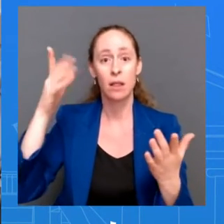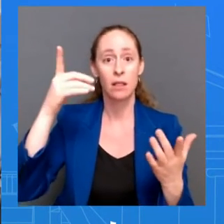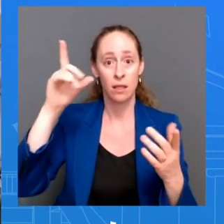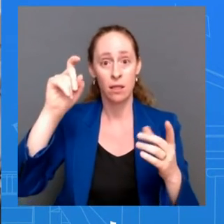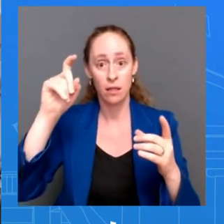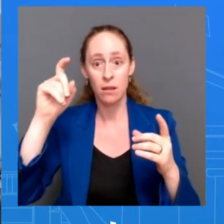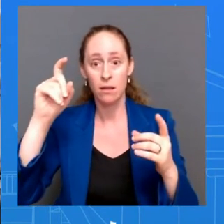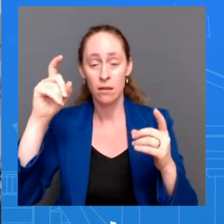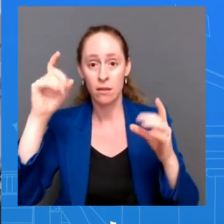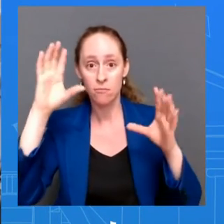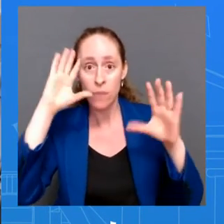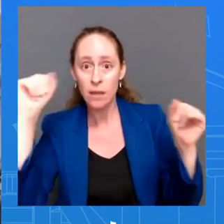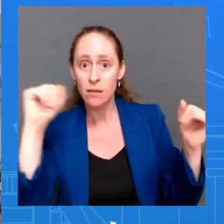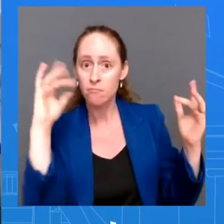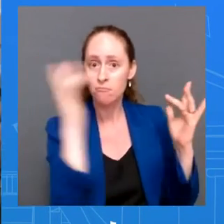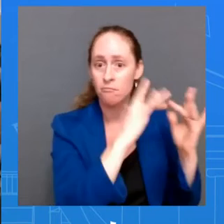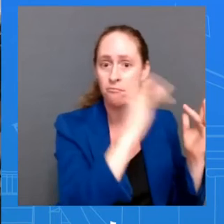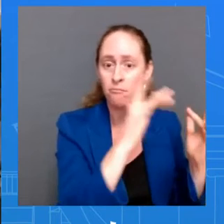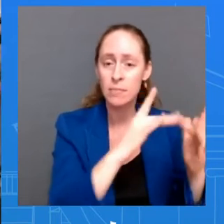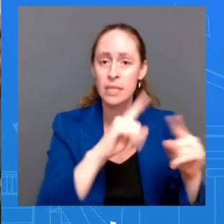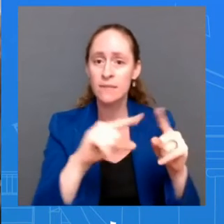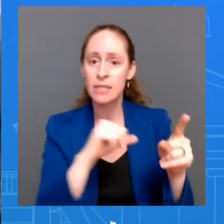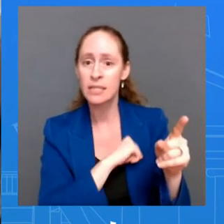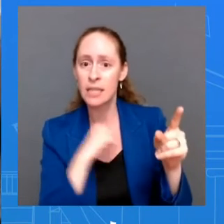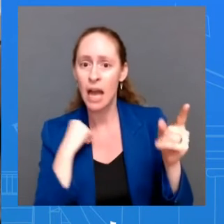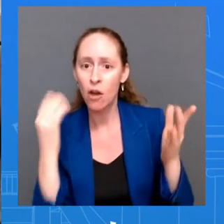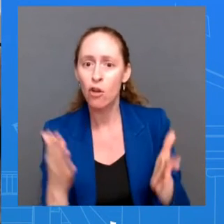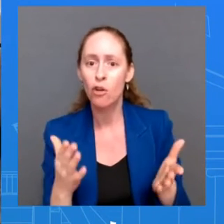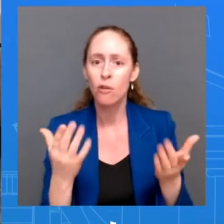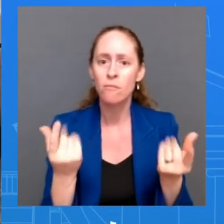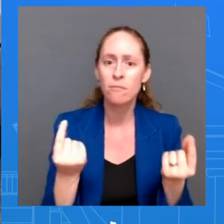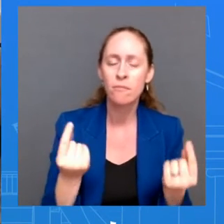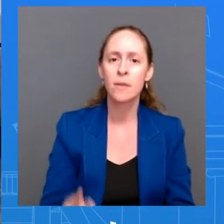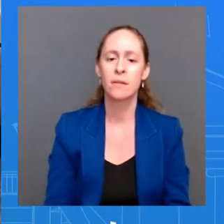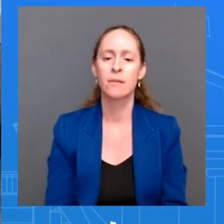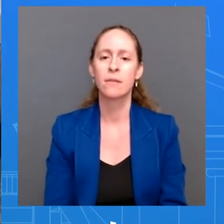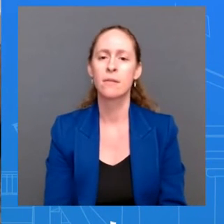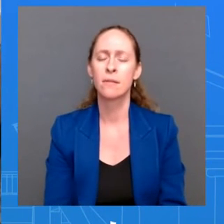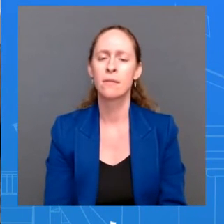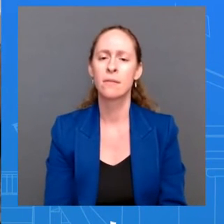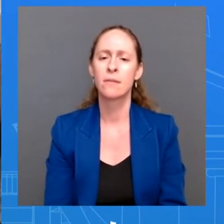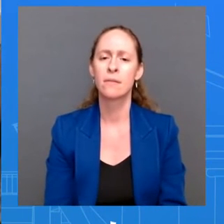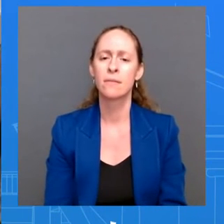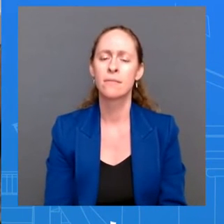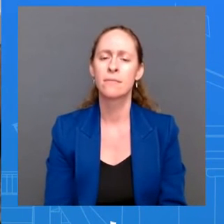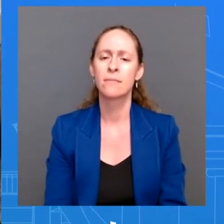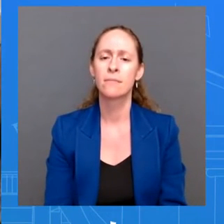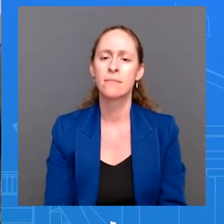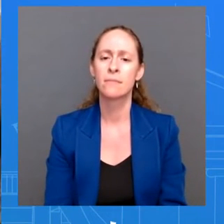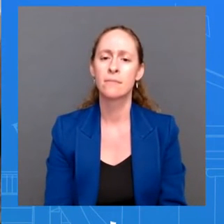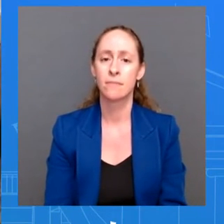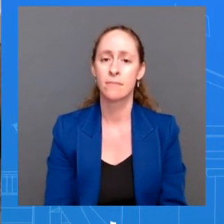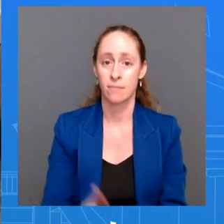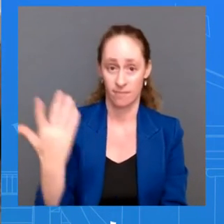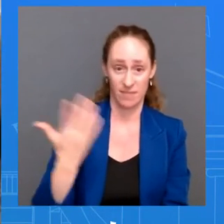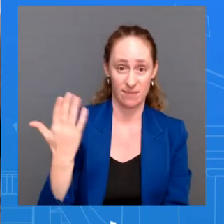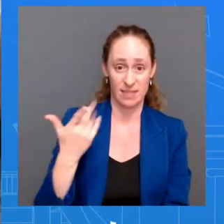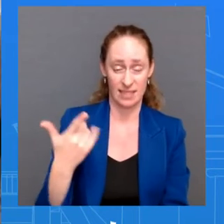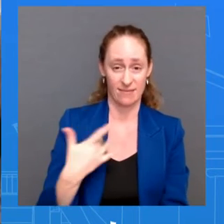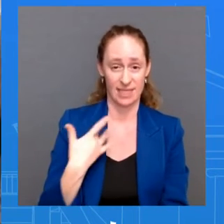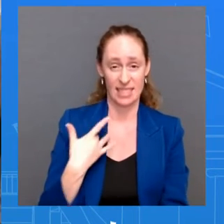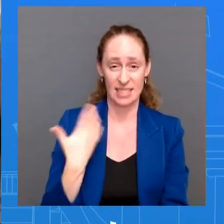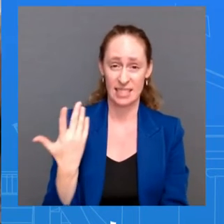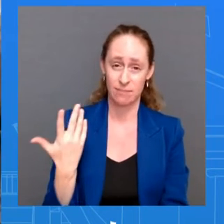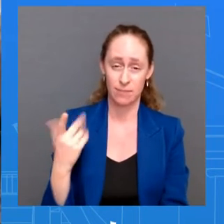is the time for him to engage directly, hands-on, to try to get this over the finish line and to make that? that personal outreach to potentially